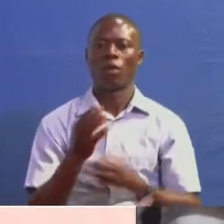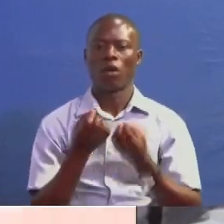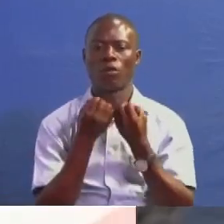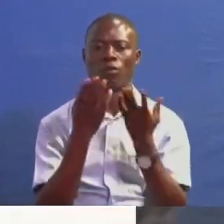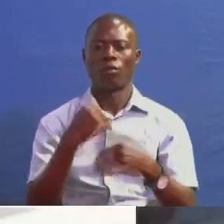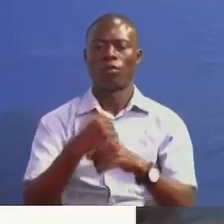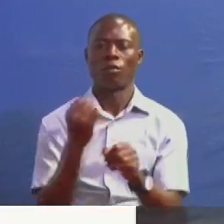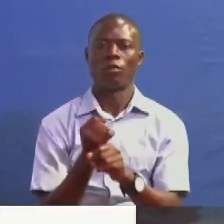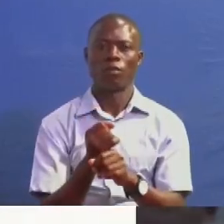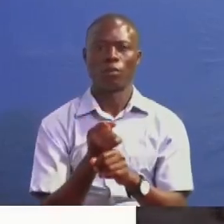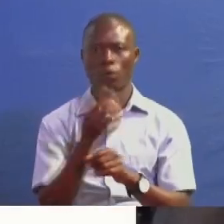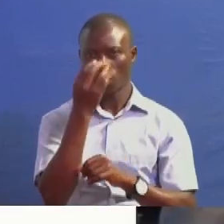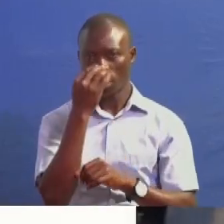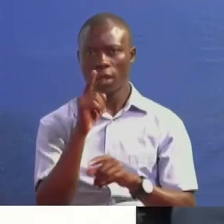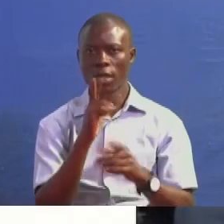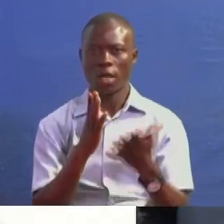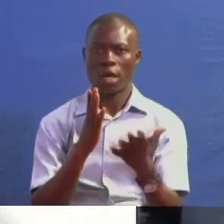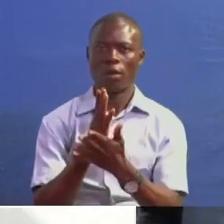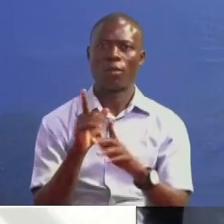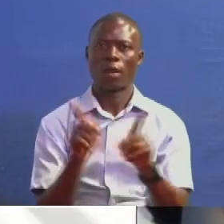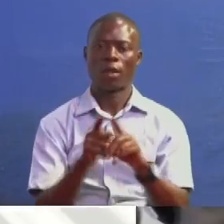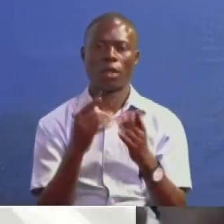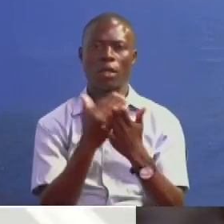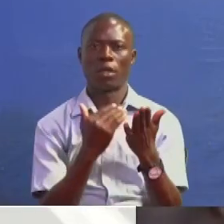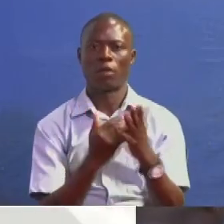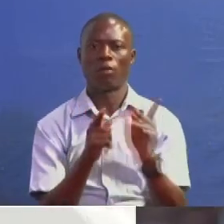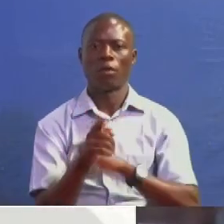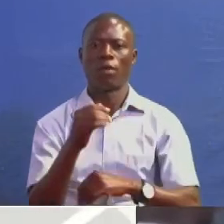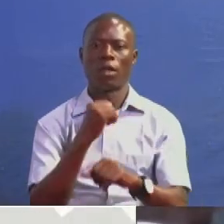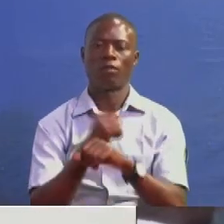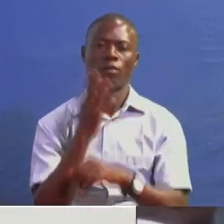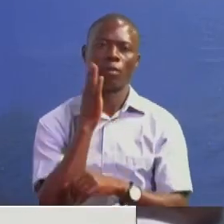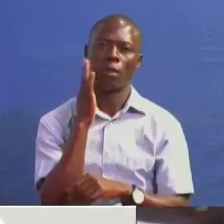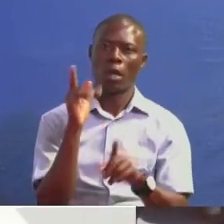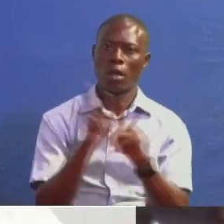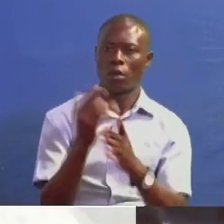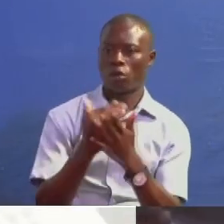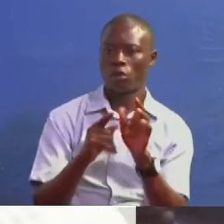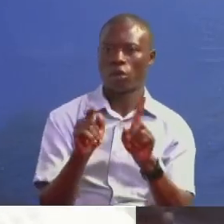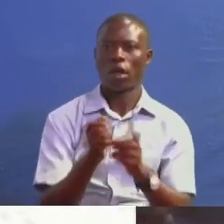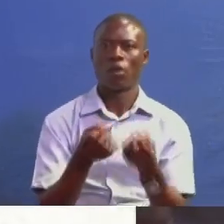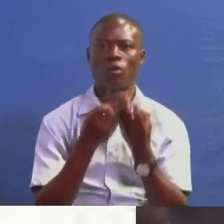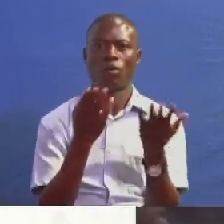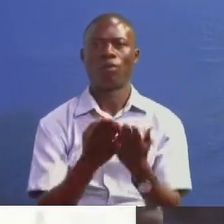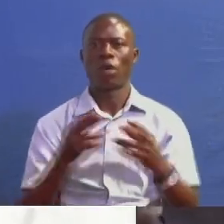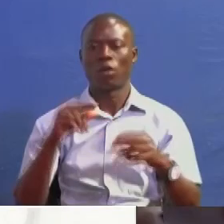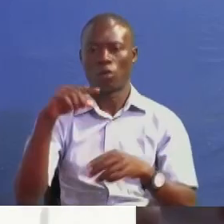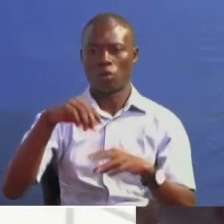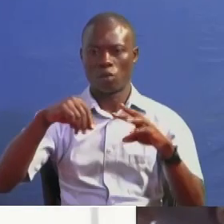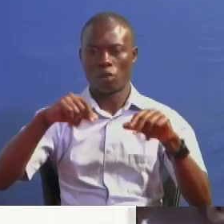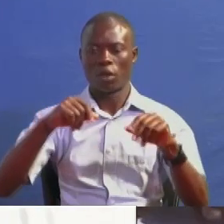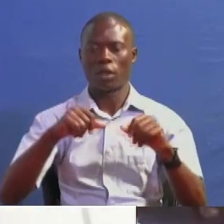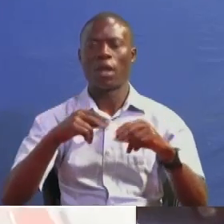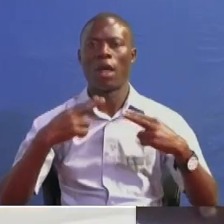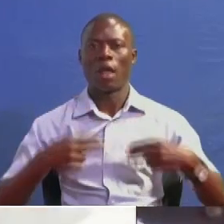reforms. Ruto also confirmed the reinstatement of the Linda Mama program, which aims at providing quality healthcare services